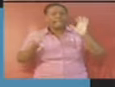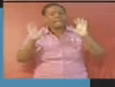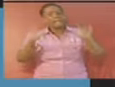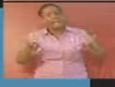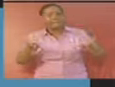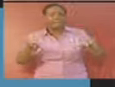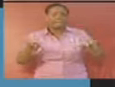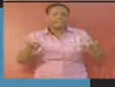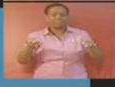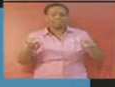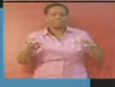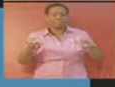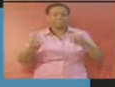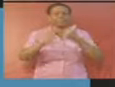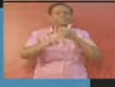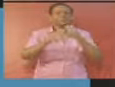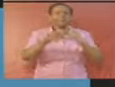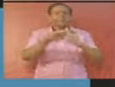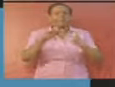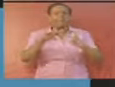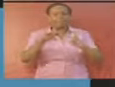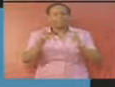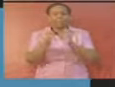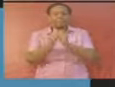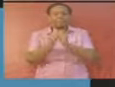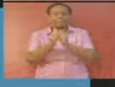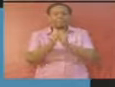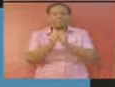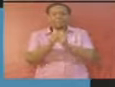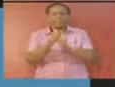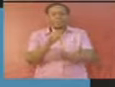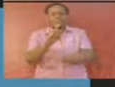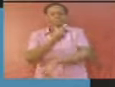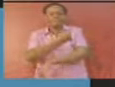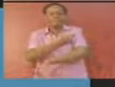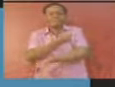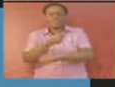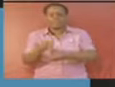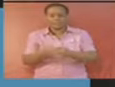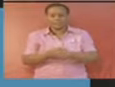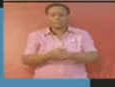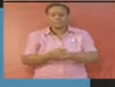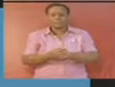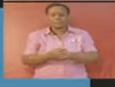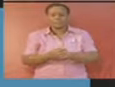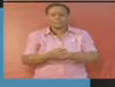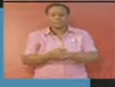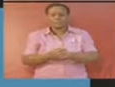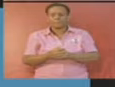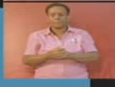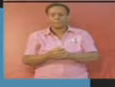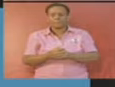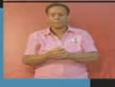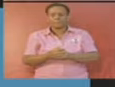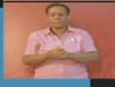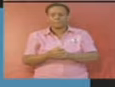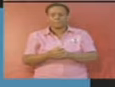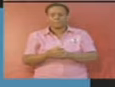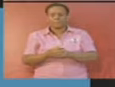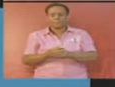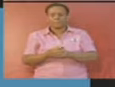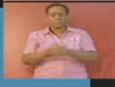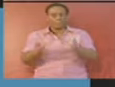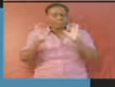have those diseases prevalent in different parts of the world, different WHO regions. Vaccines generally can keep you healthy. Vaccines